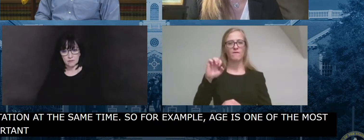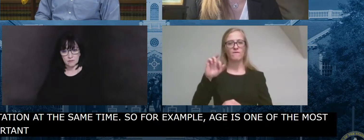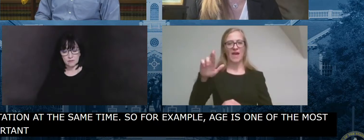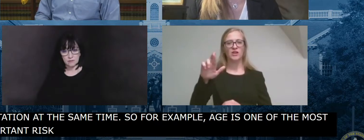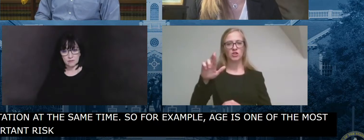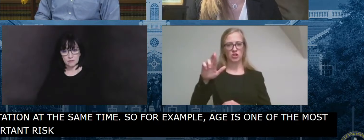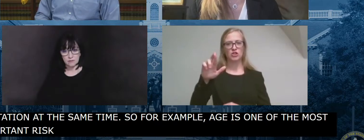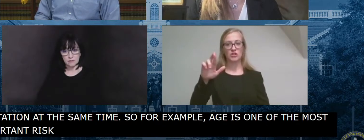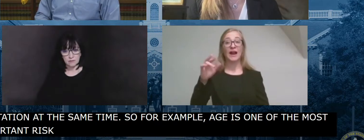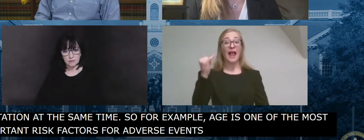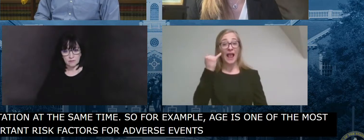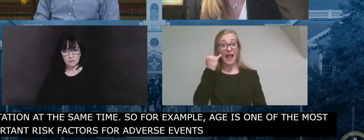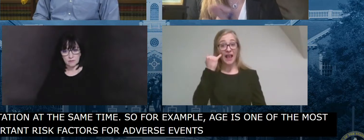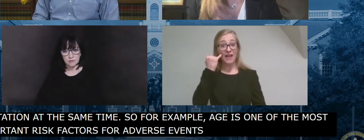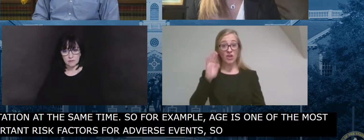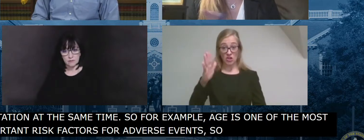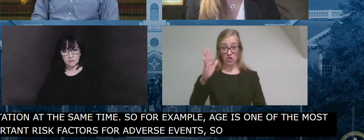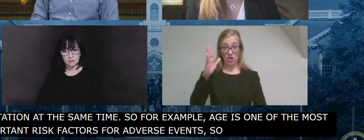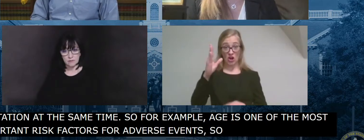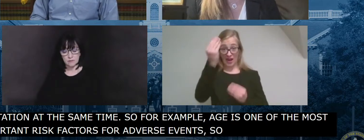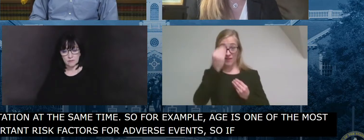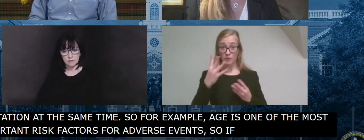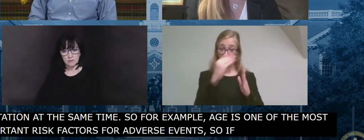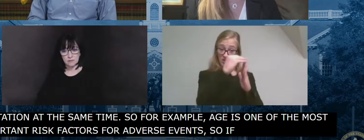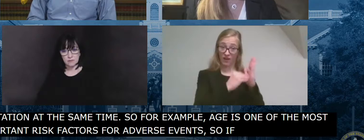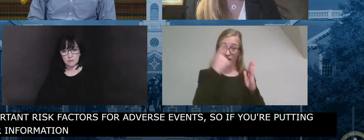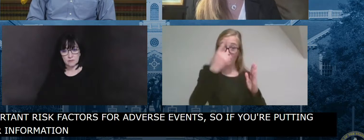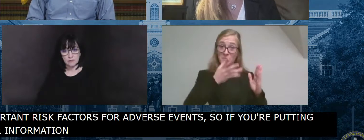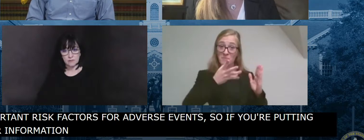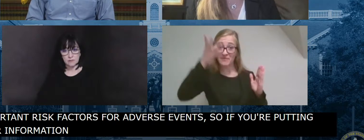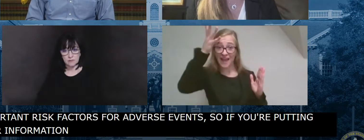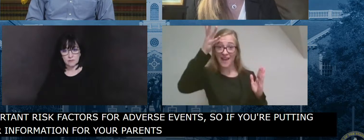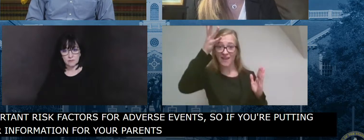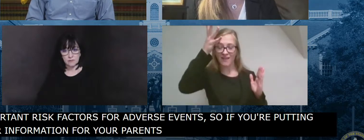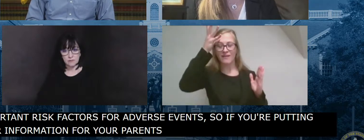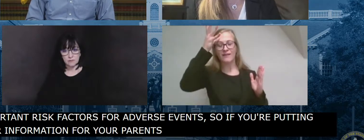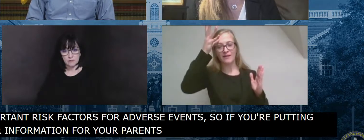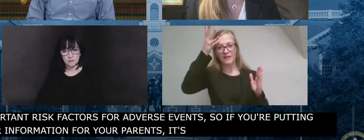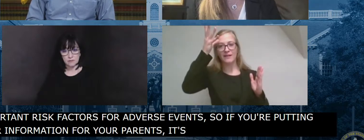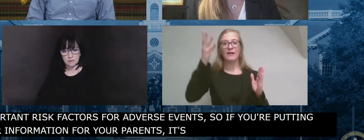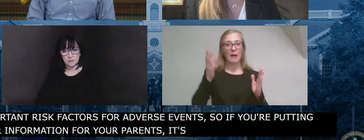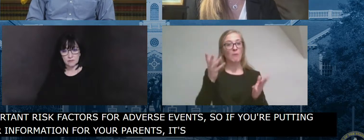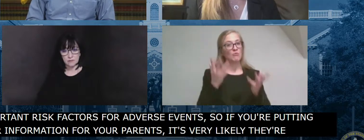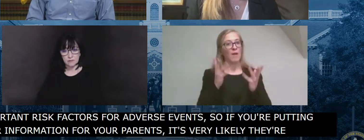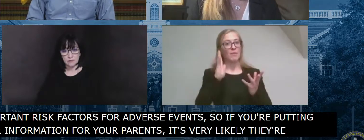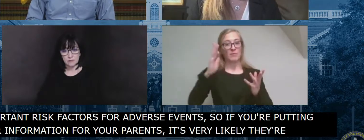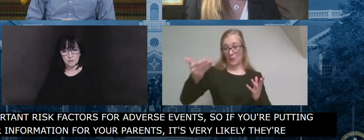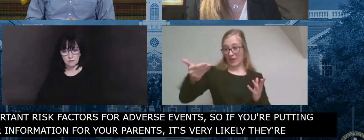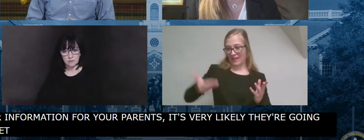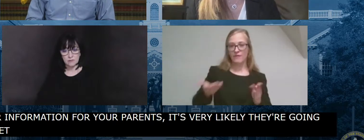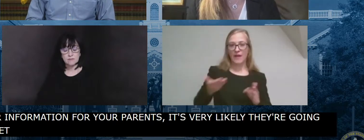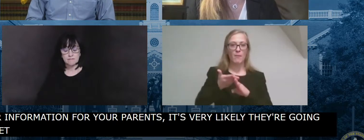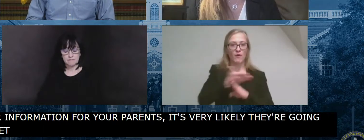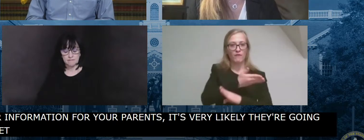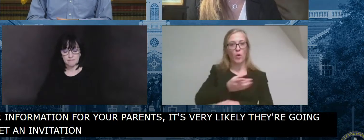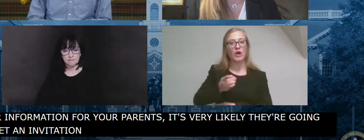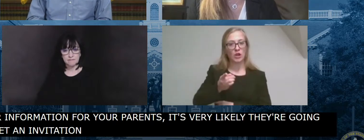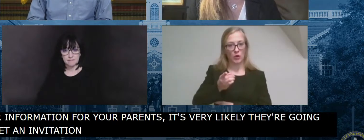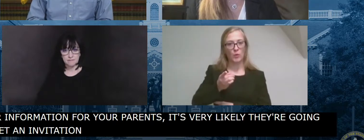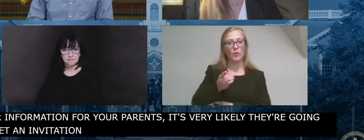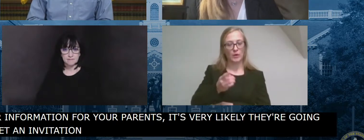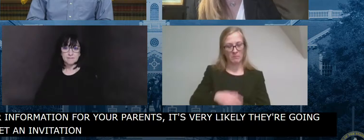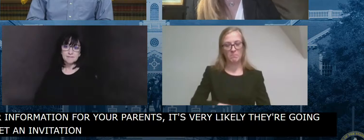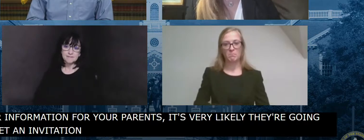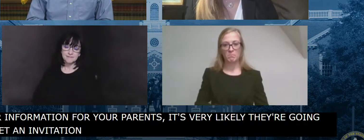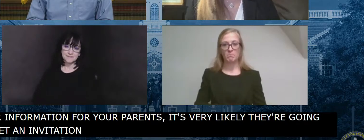So if you're putting in your information for your parents, it's very likely they're going to get an invitation before you do. And